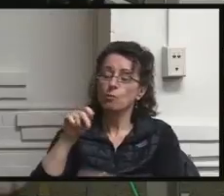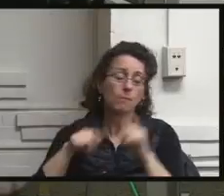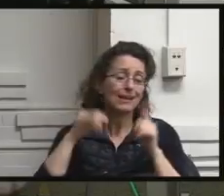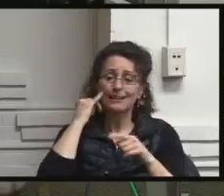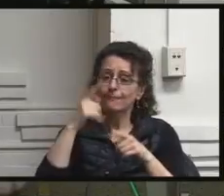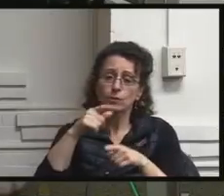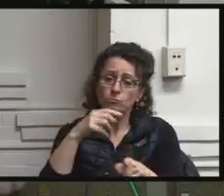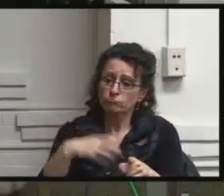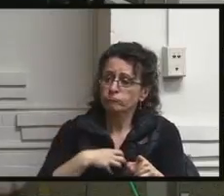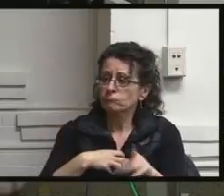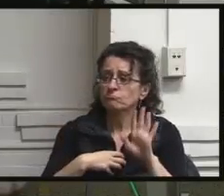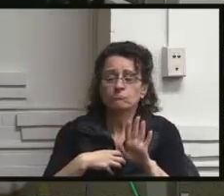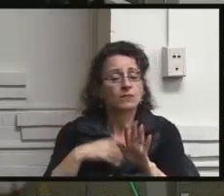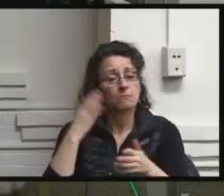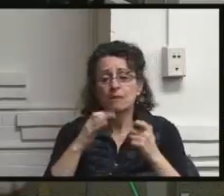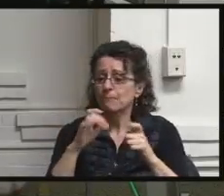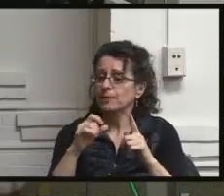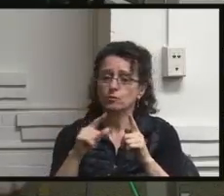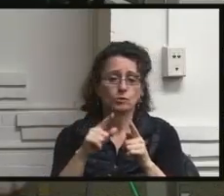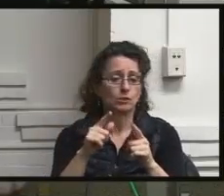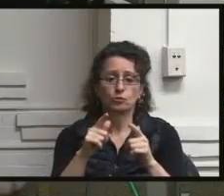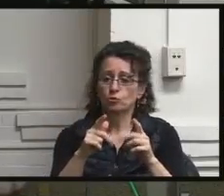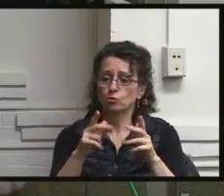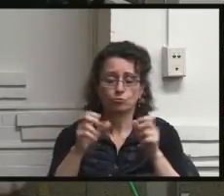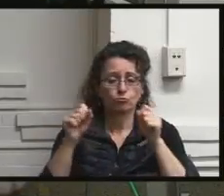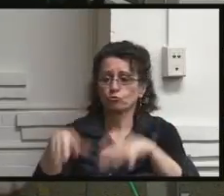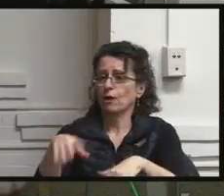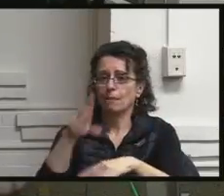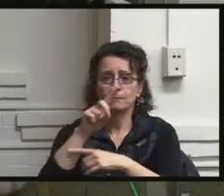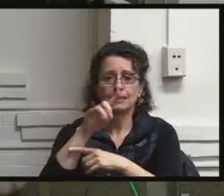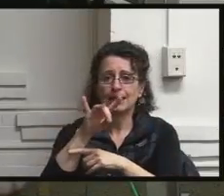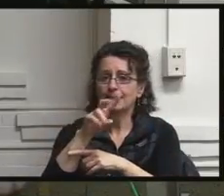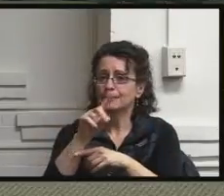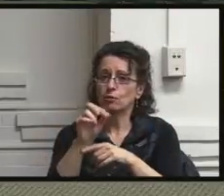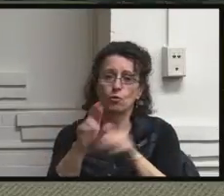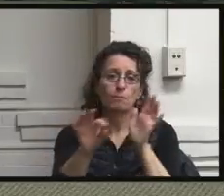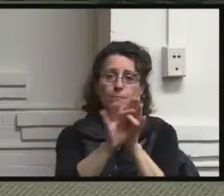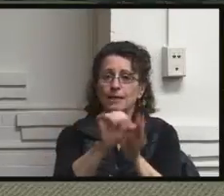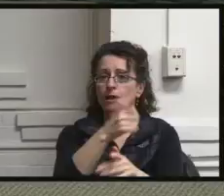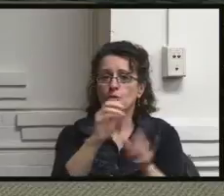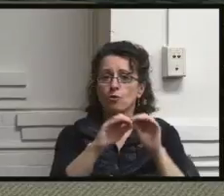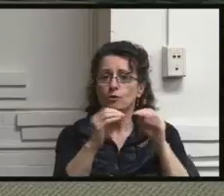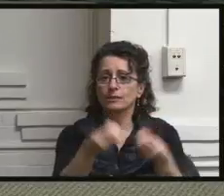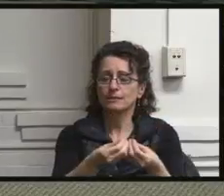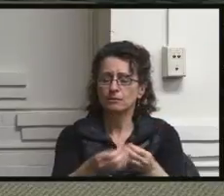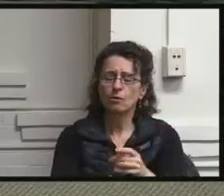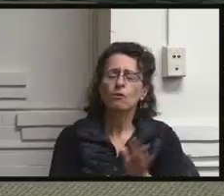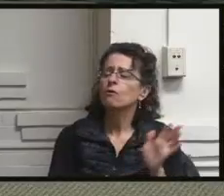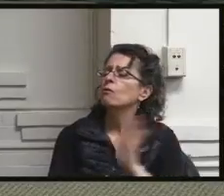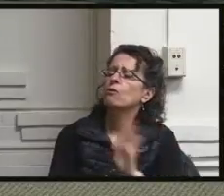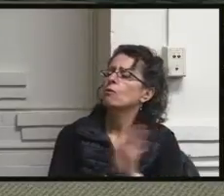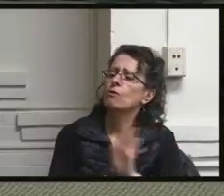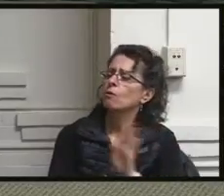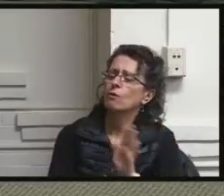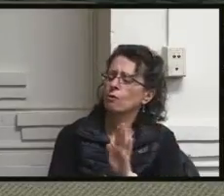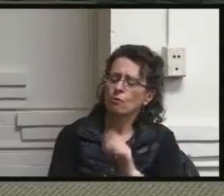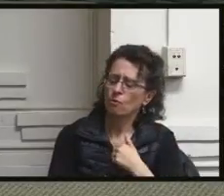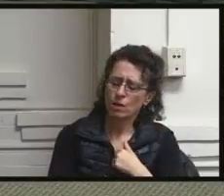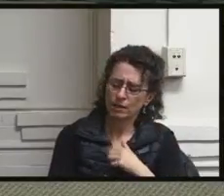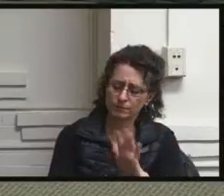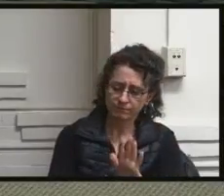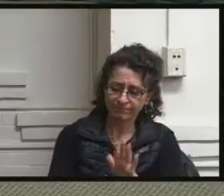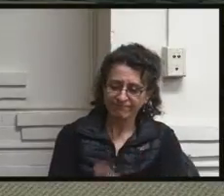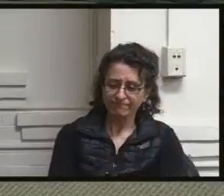needs to revisit and go in another direction. No, Dick, what worries me a little bit is that